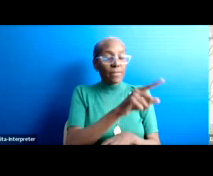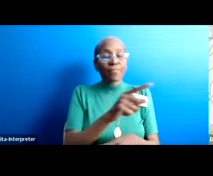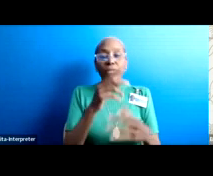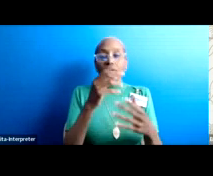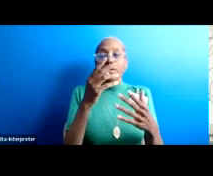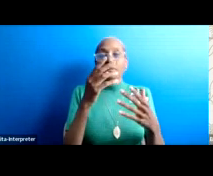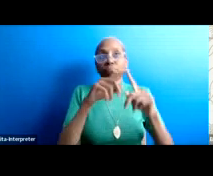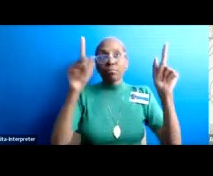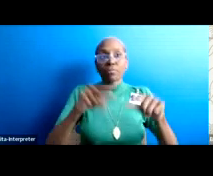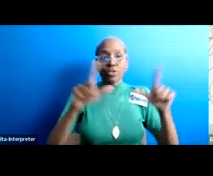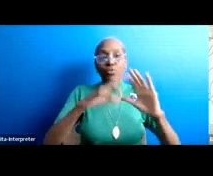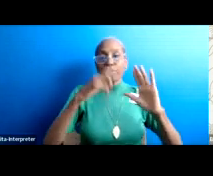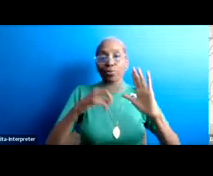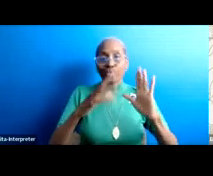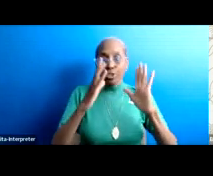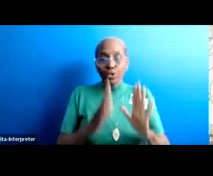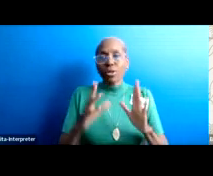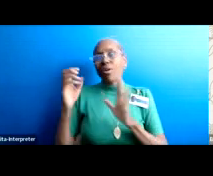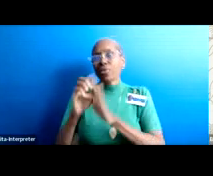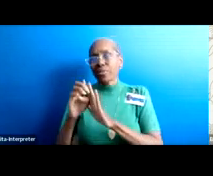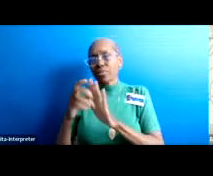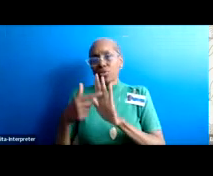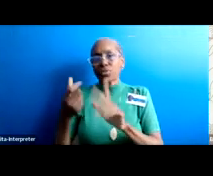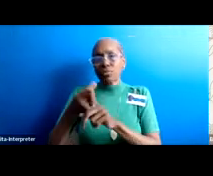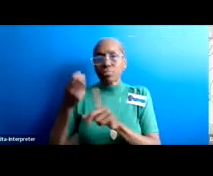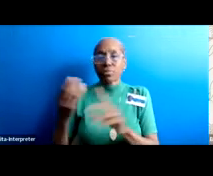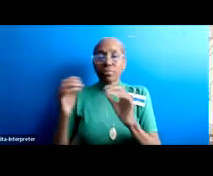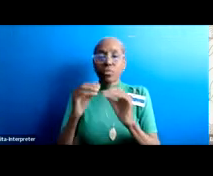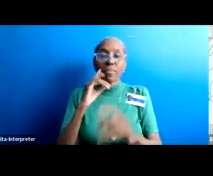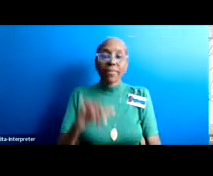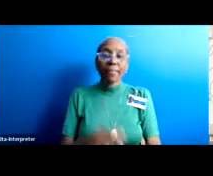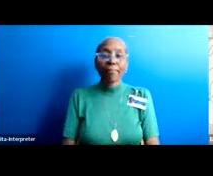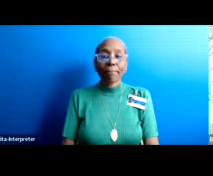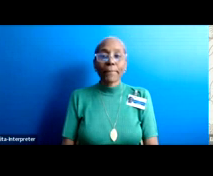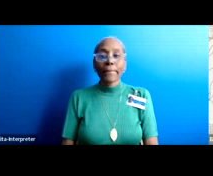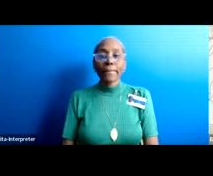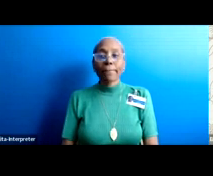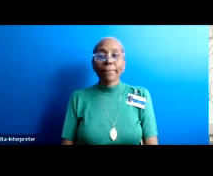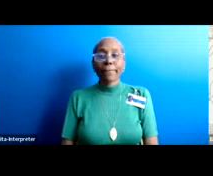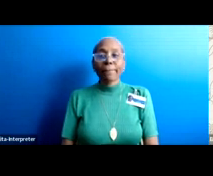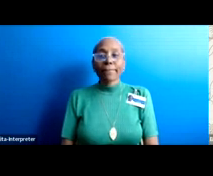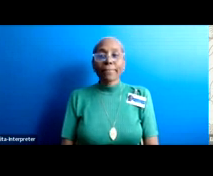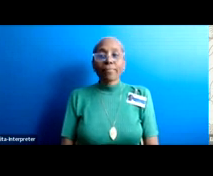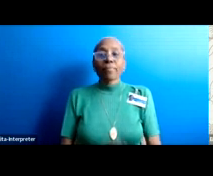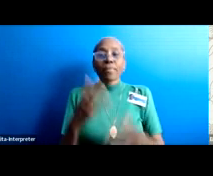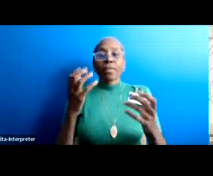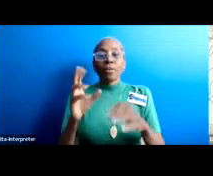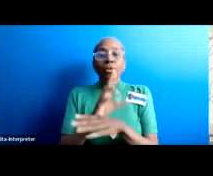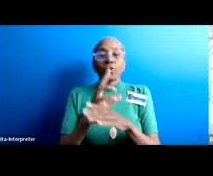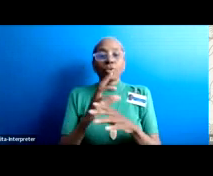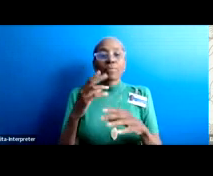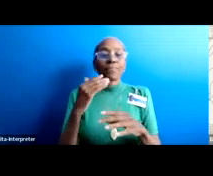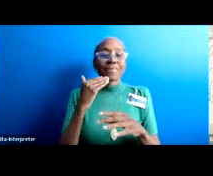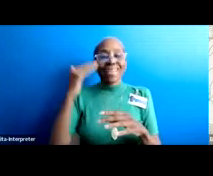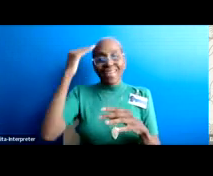I have another example to show you to sort of elaborate a little bit more on that. We also want to utilize heading